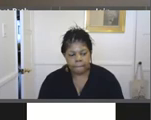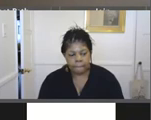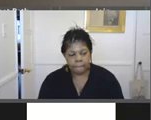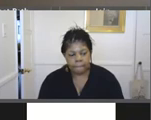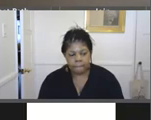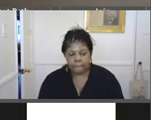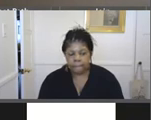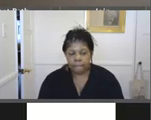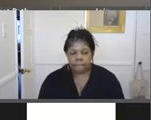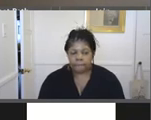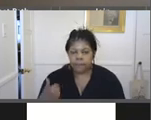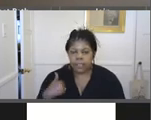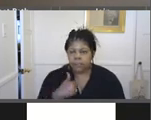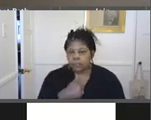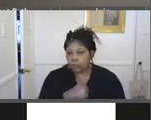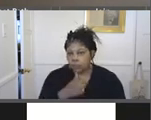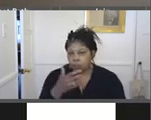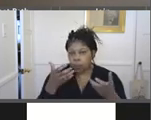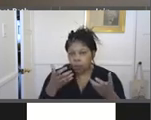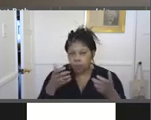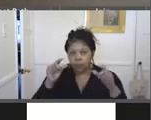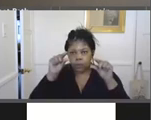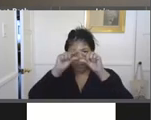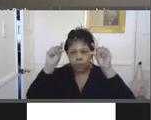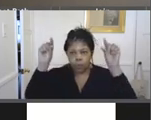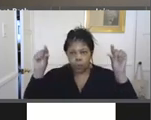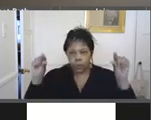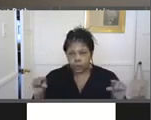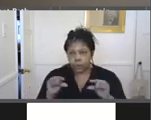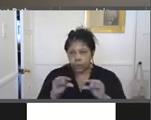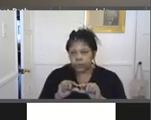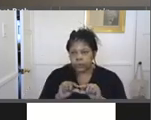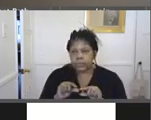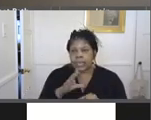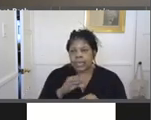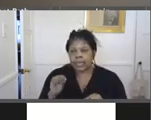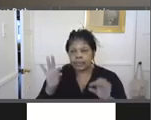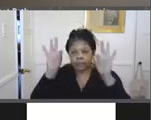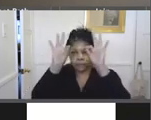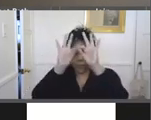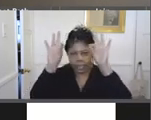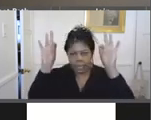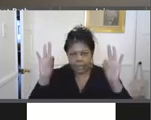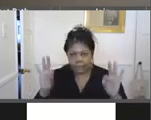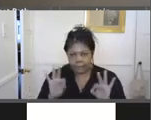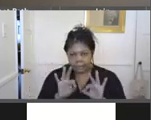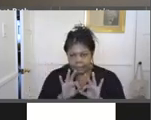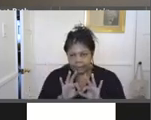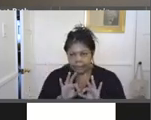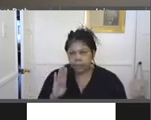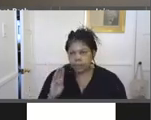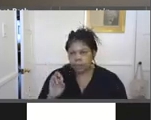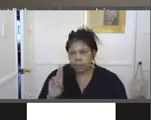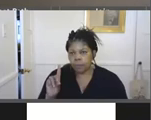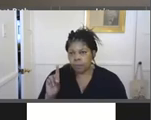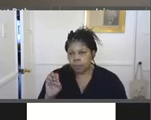So we want borders and frame. Yeah, we want borders and frames right here.